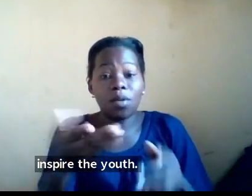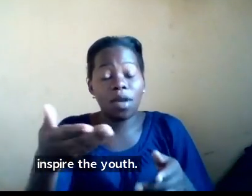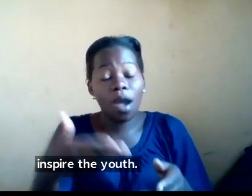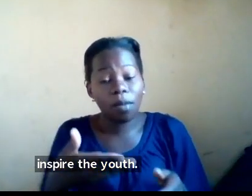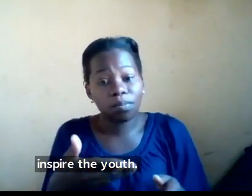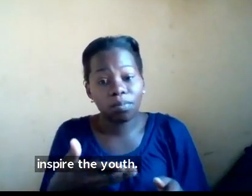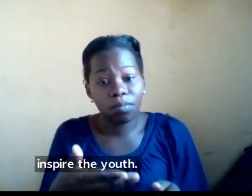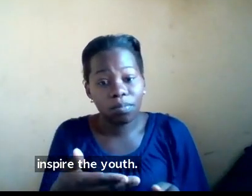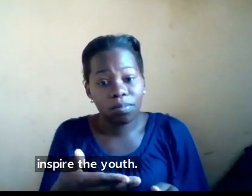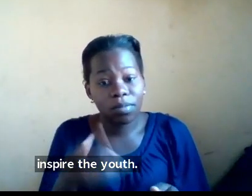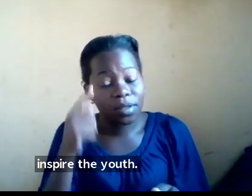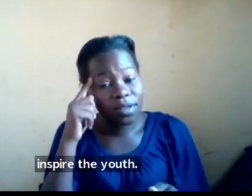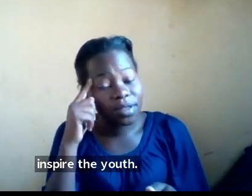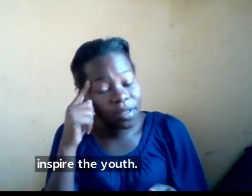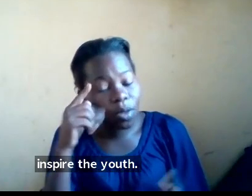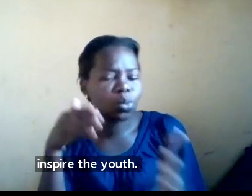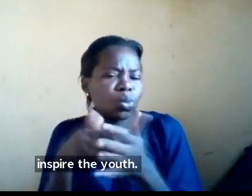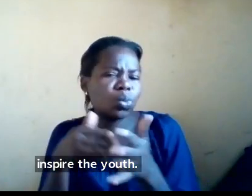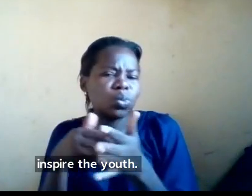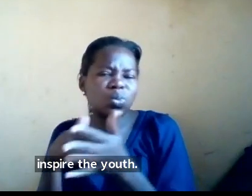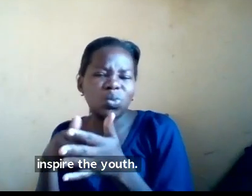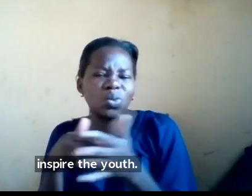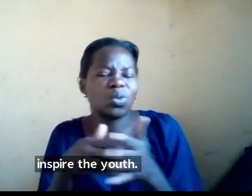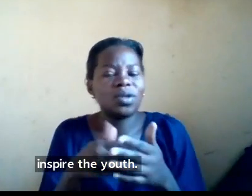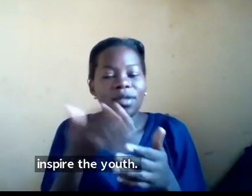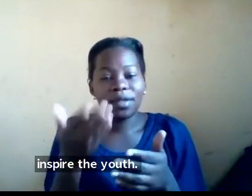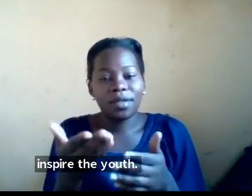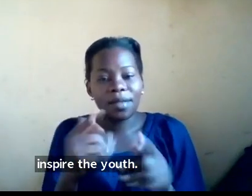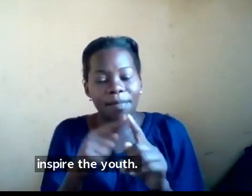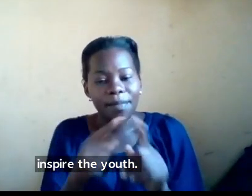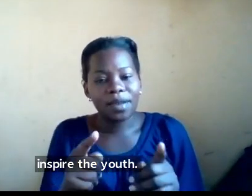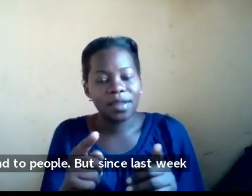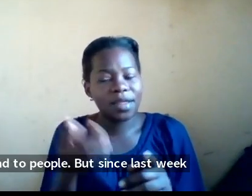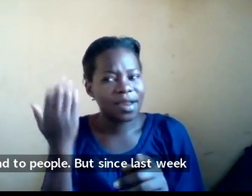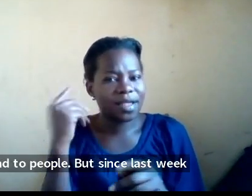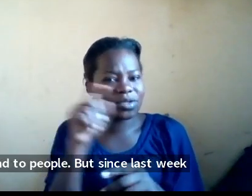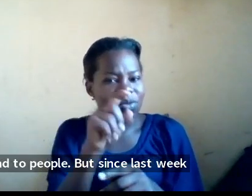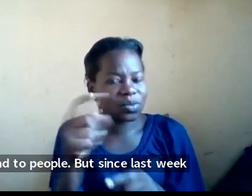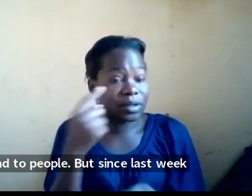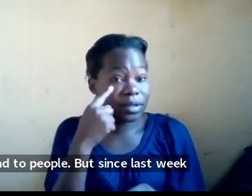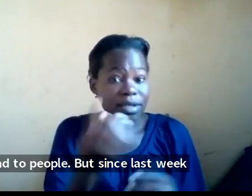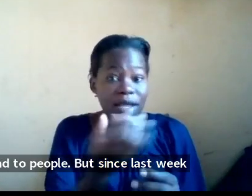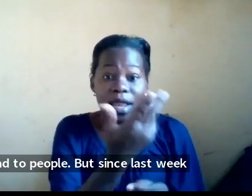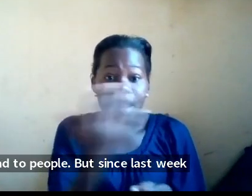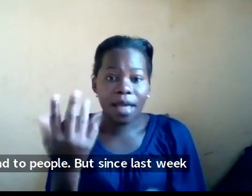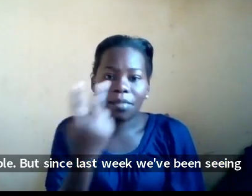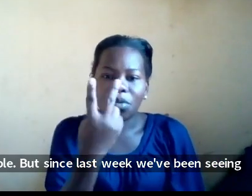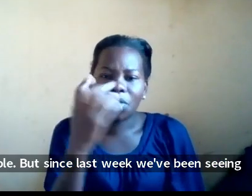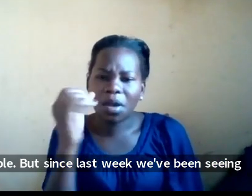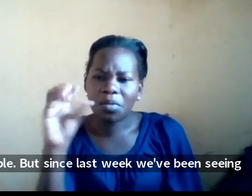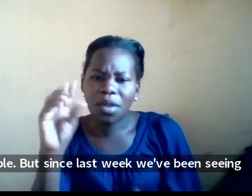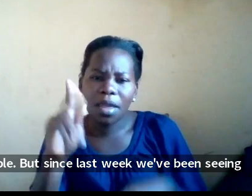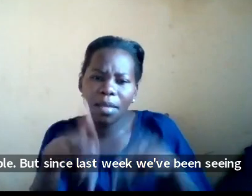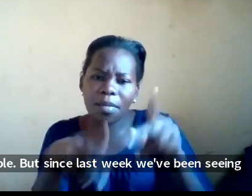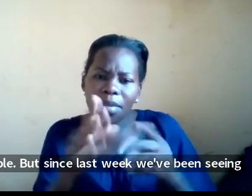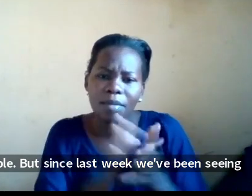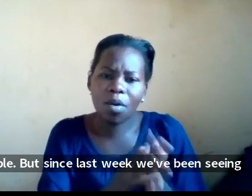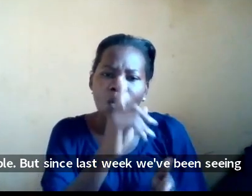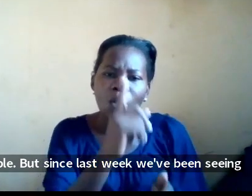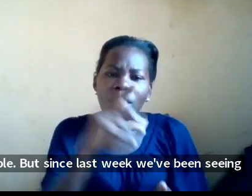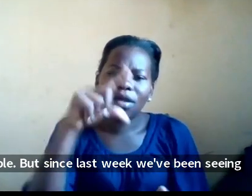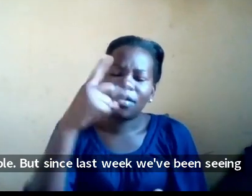all these limitations and we had to pivot. But since last week, we've been seeing numbers of 200 people,